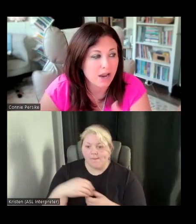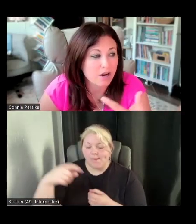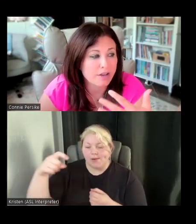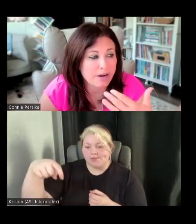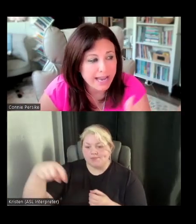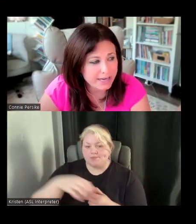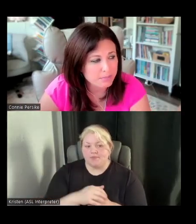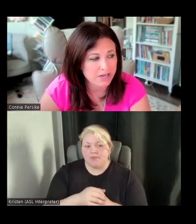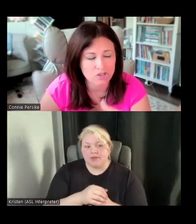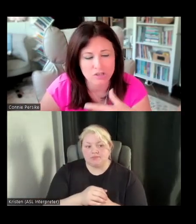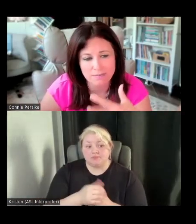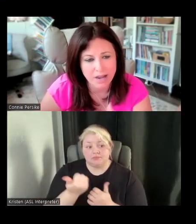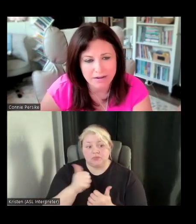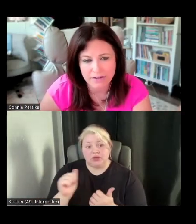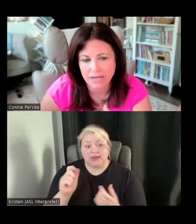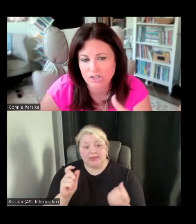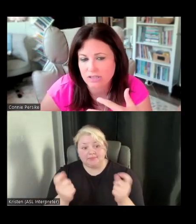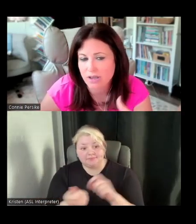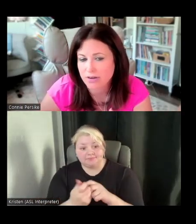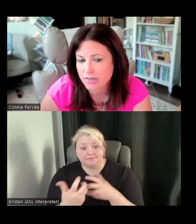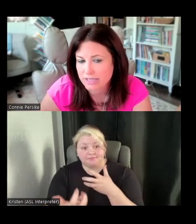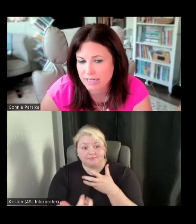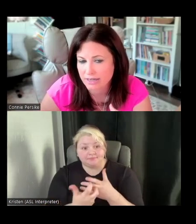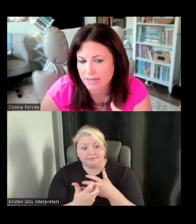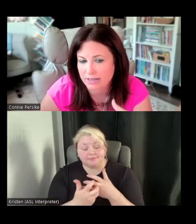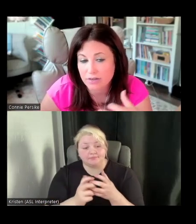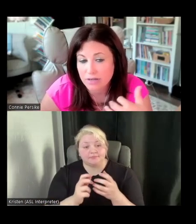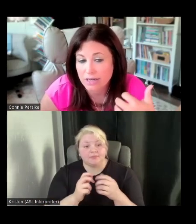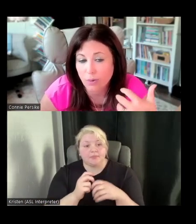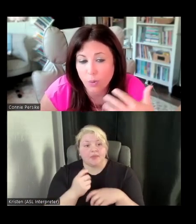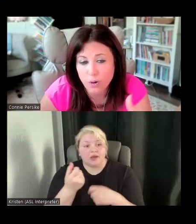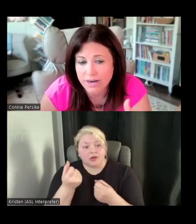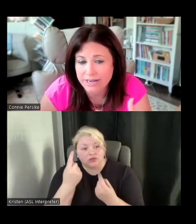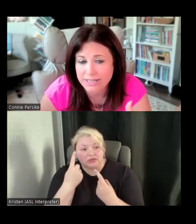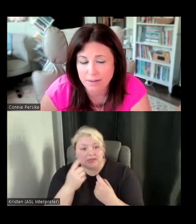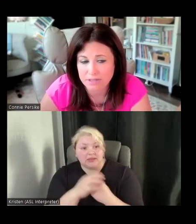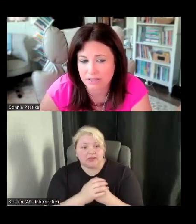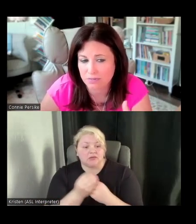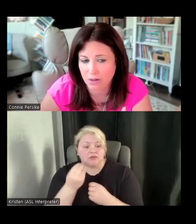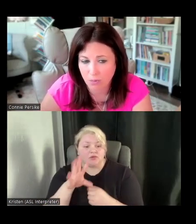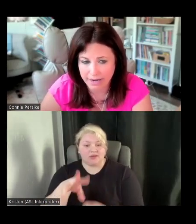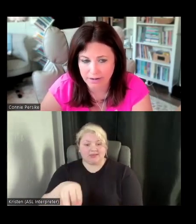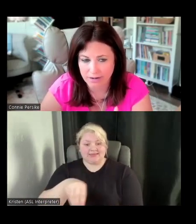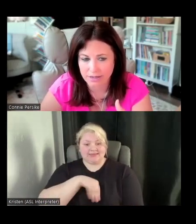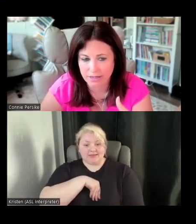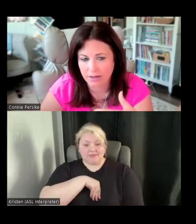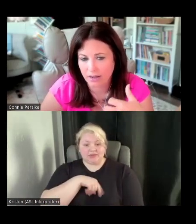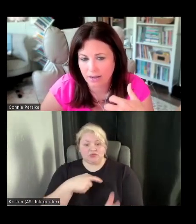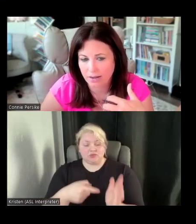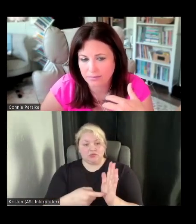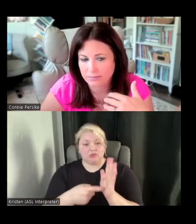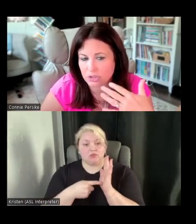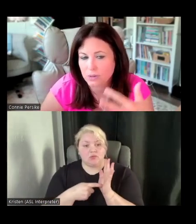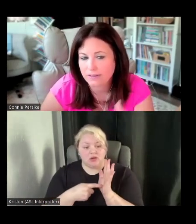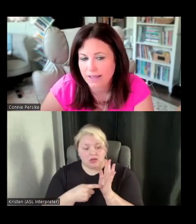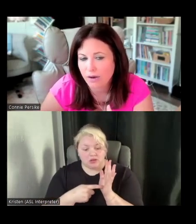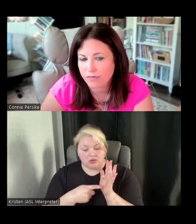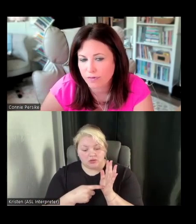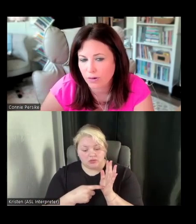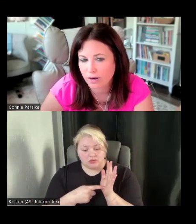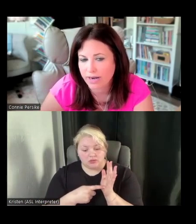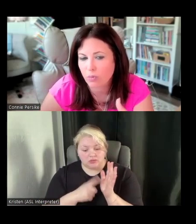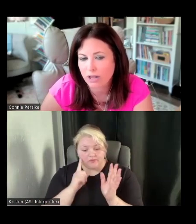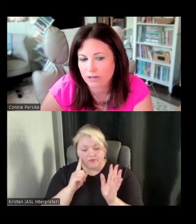needs, are there adaptations, modifications, understanding, or acceptance required to